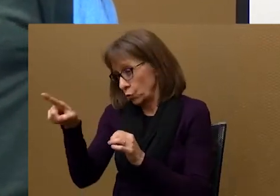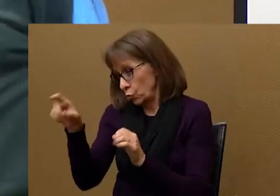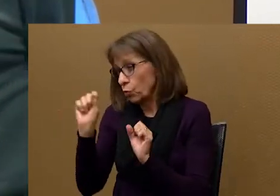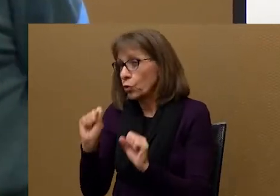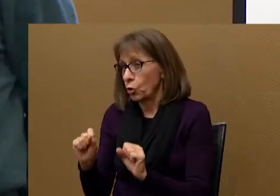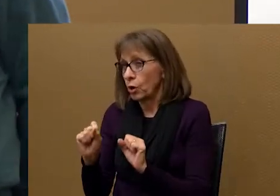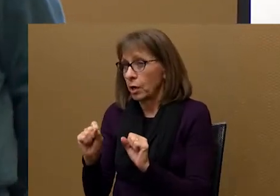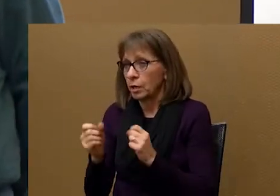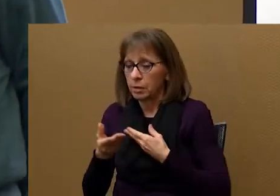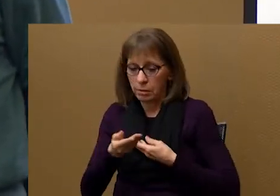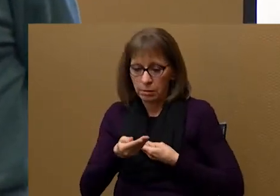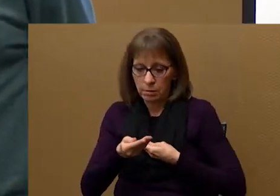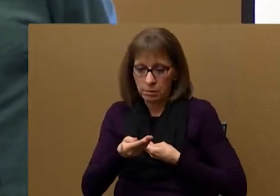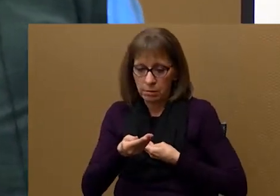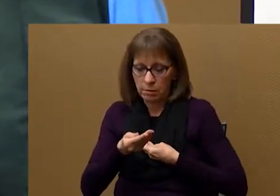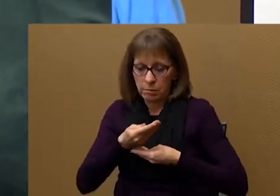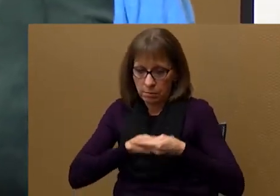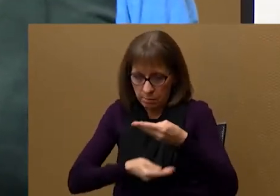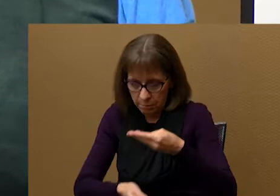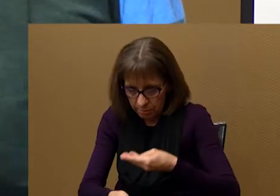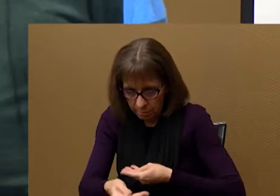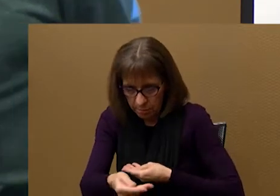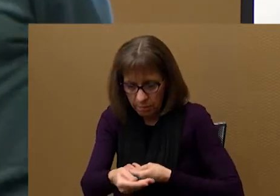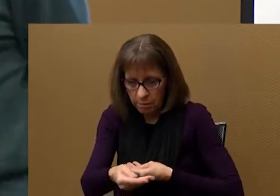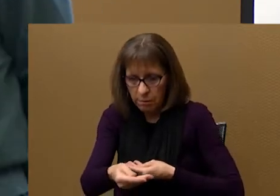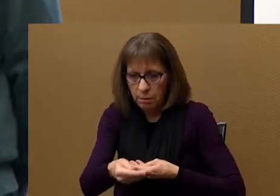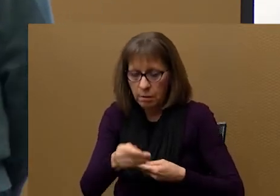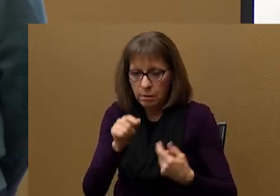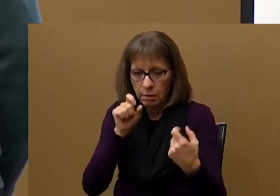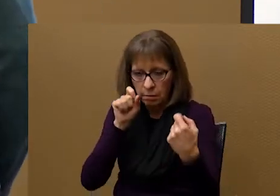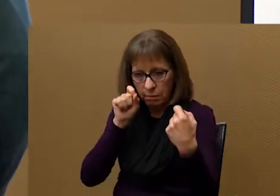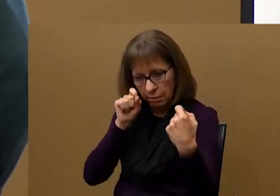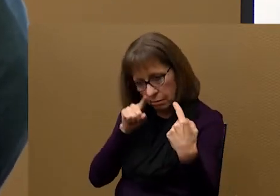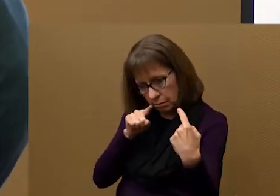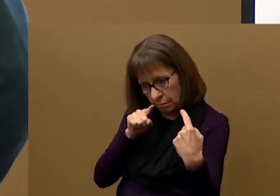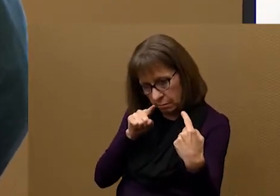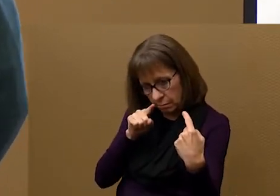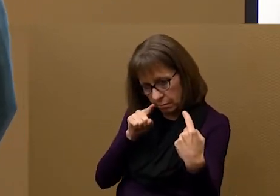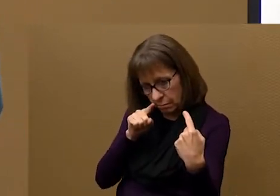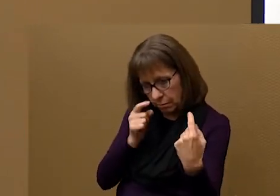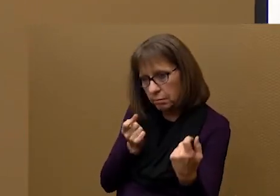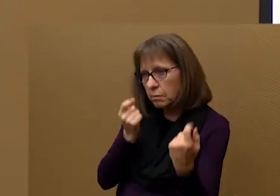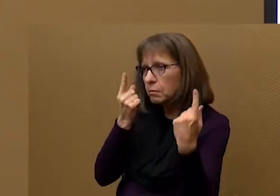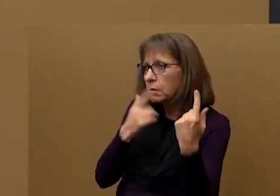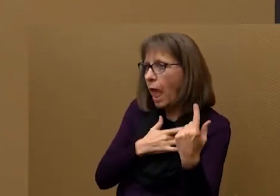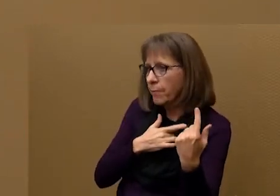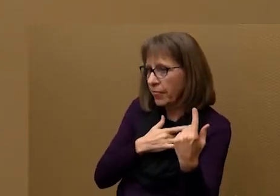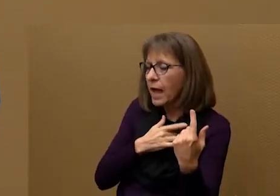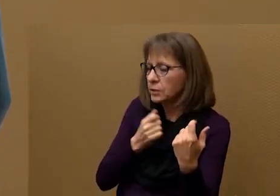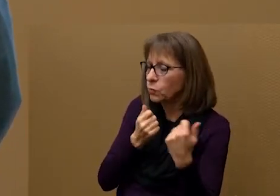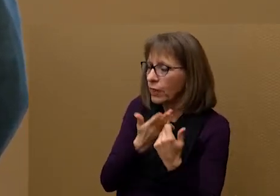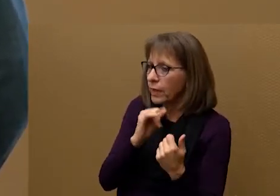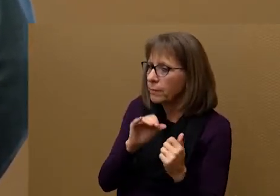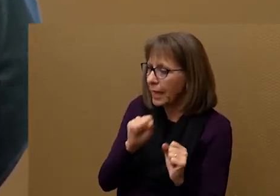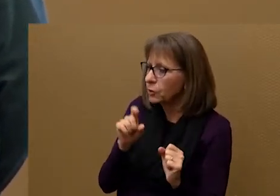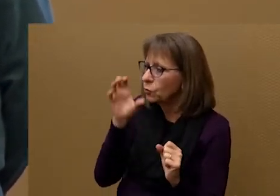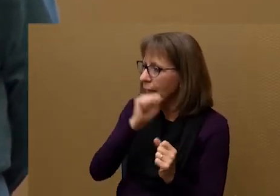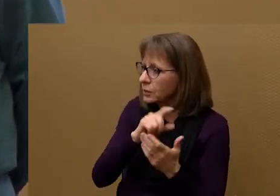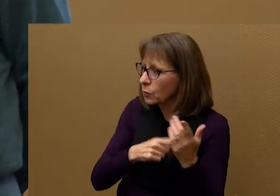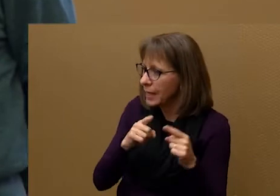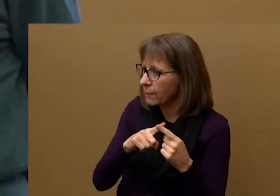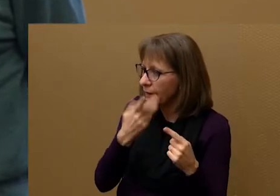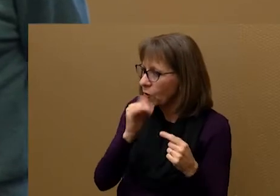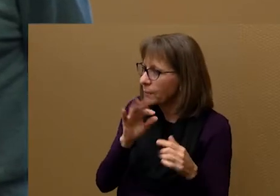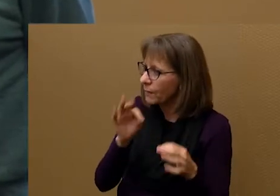you could empathize with him and put yourself in his shoes and see things the way he does, can